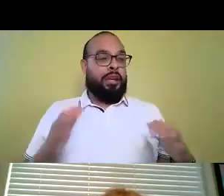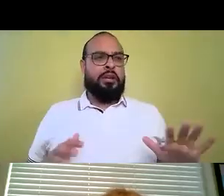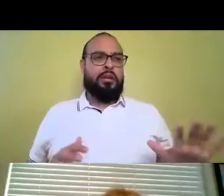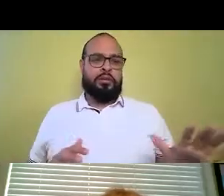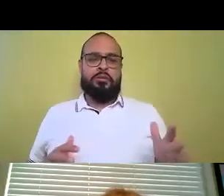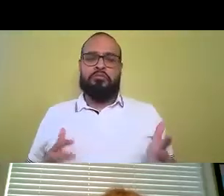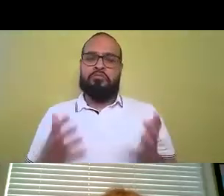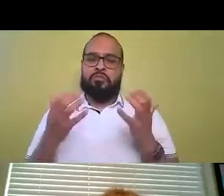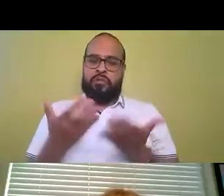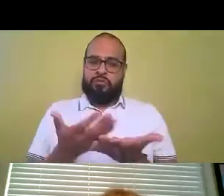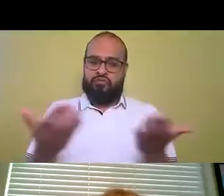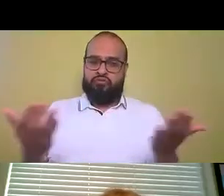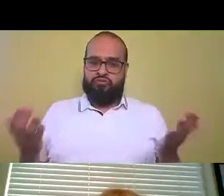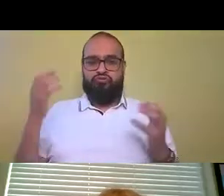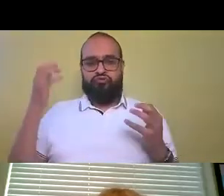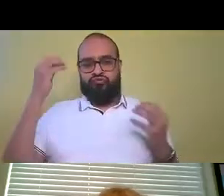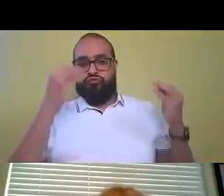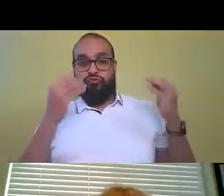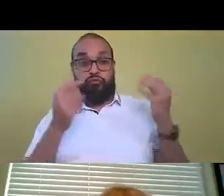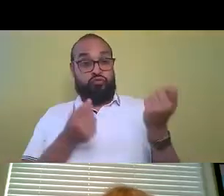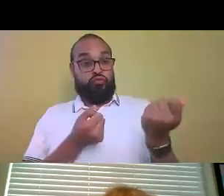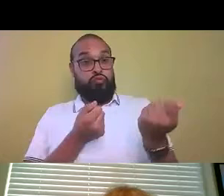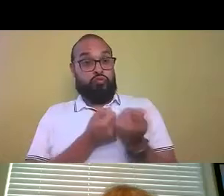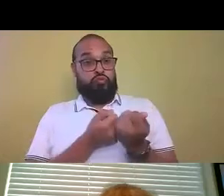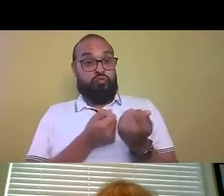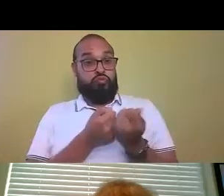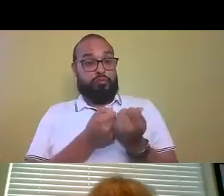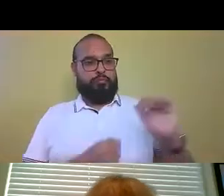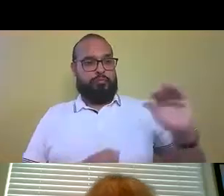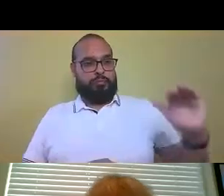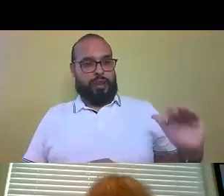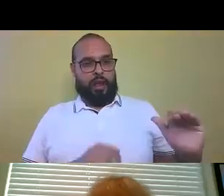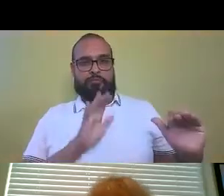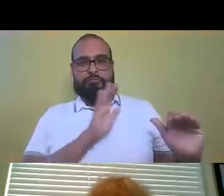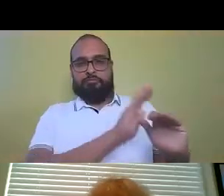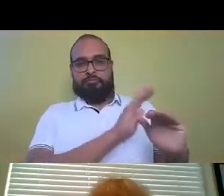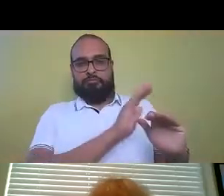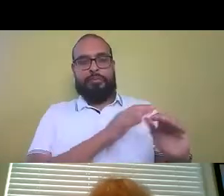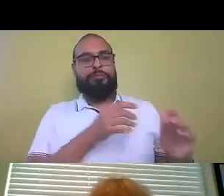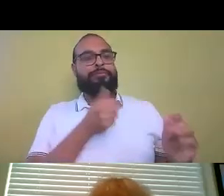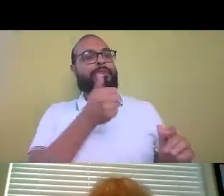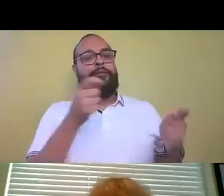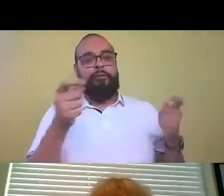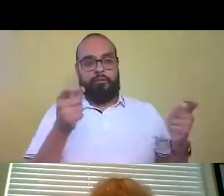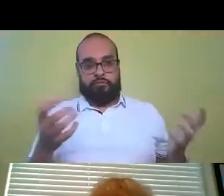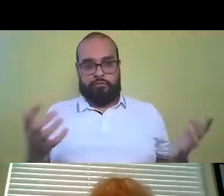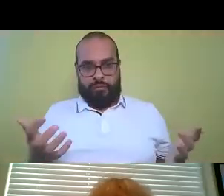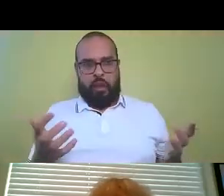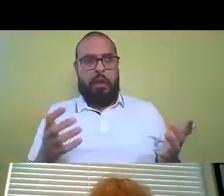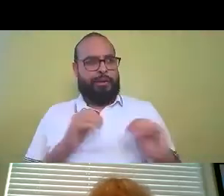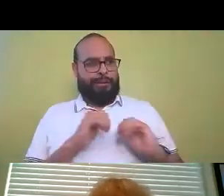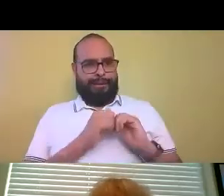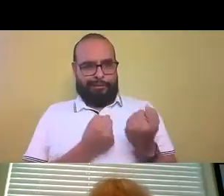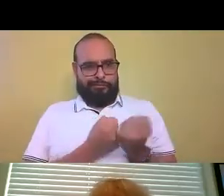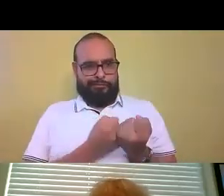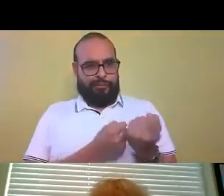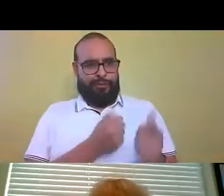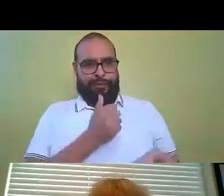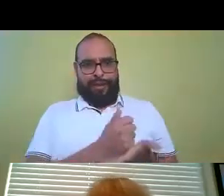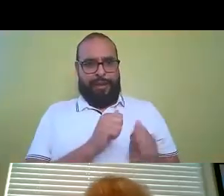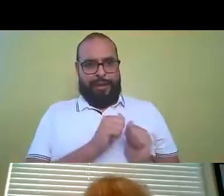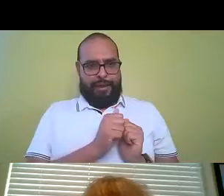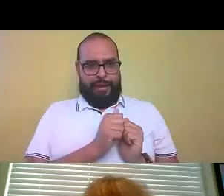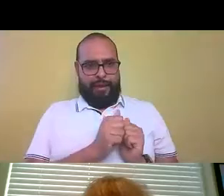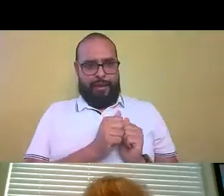when we're supporting the child's self-regulation, how do we help them maintain a regulated state versus